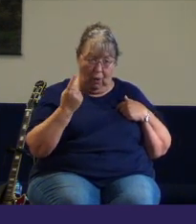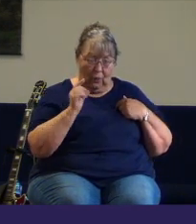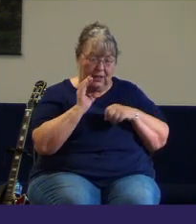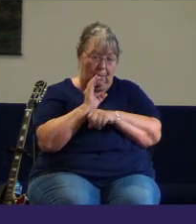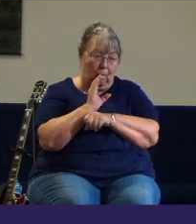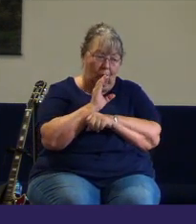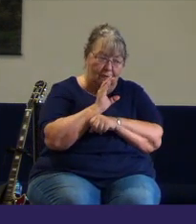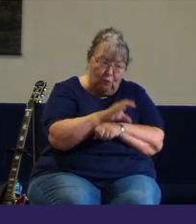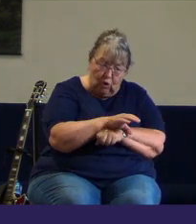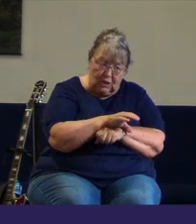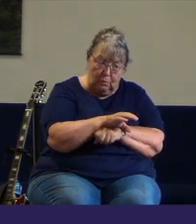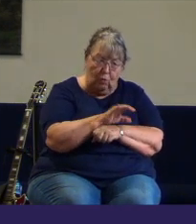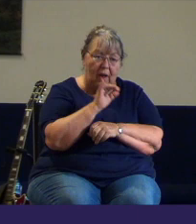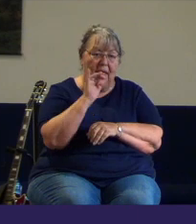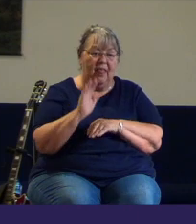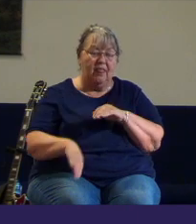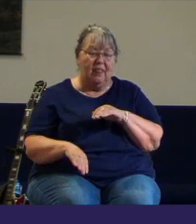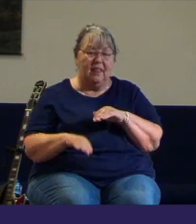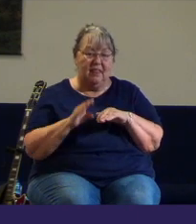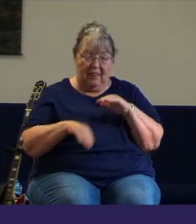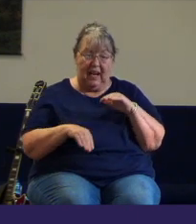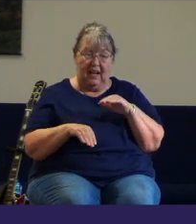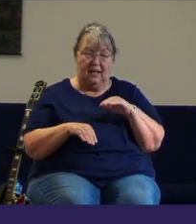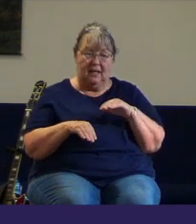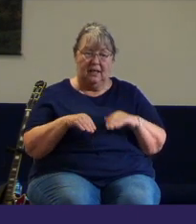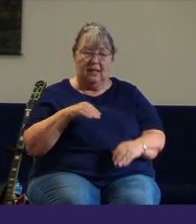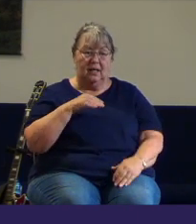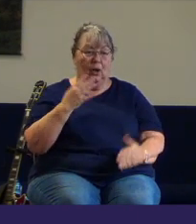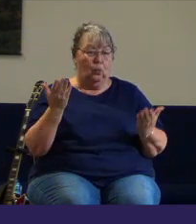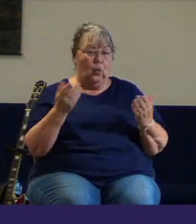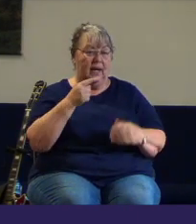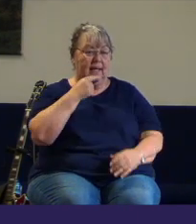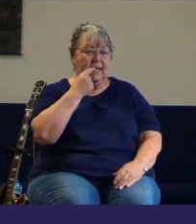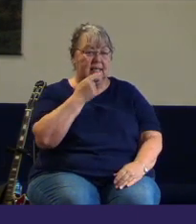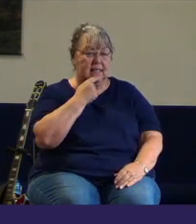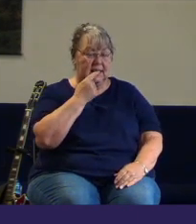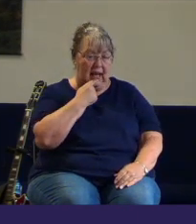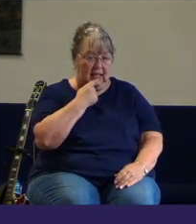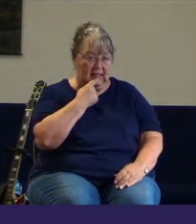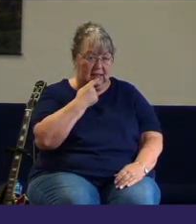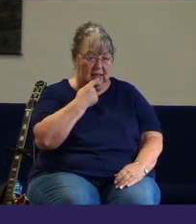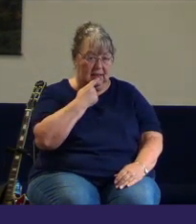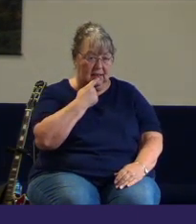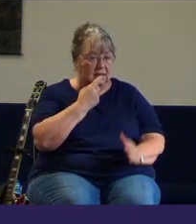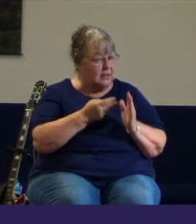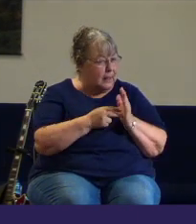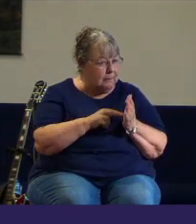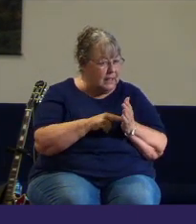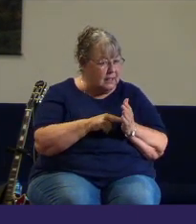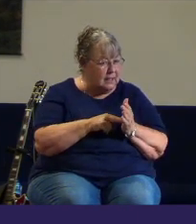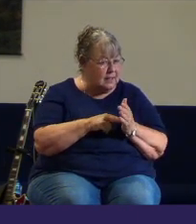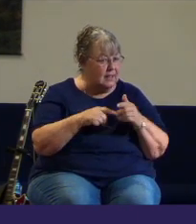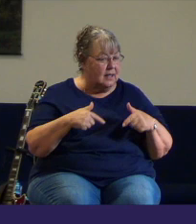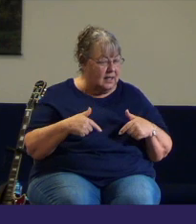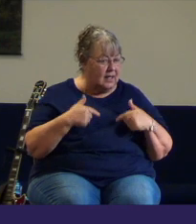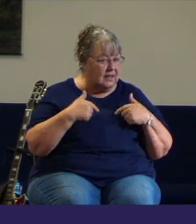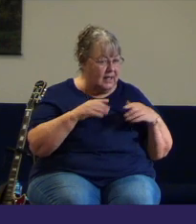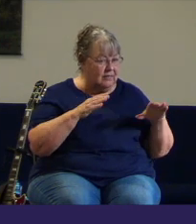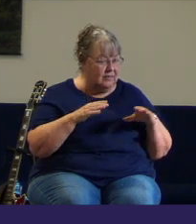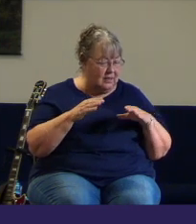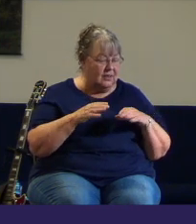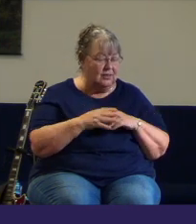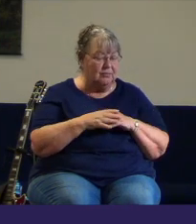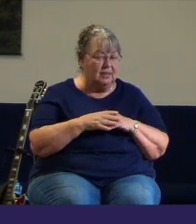than his speech. A person's life is always more forcible than his speech. It stands out more. When people